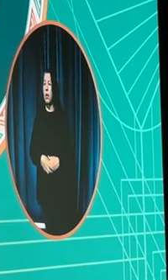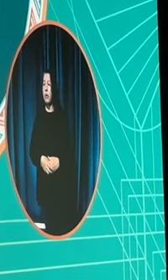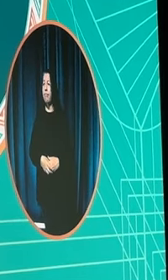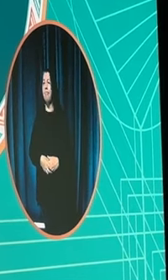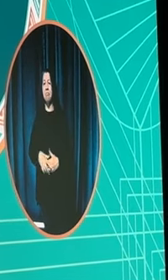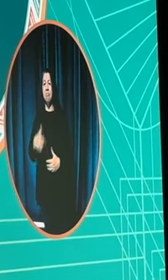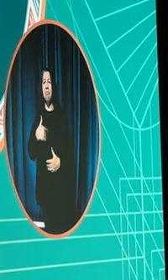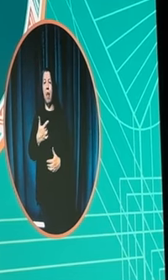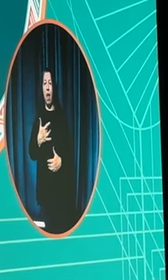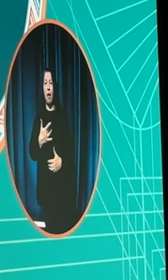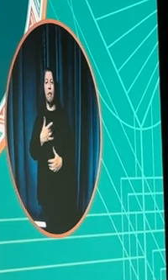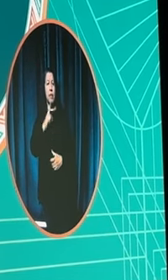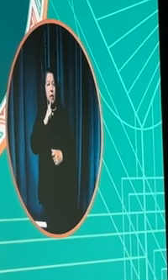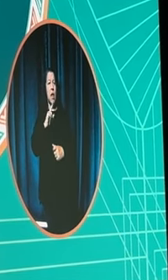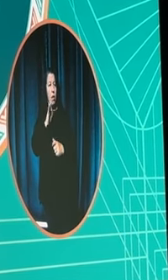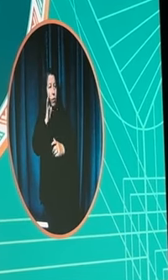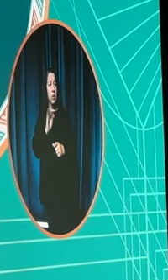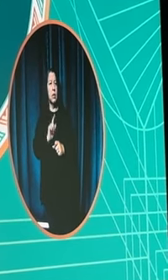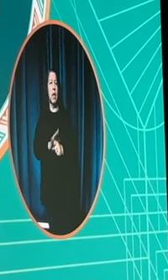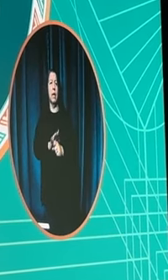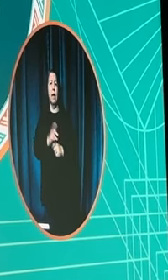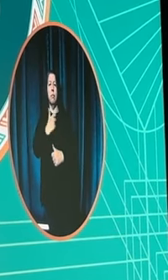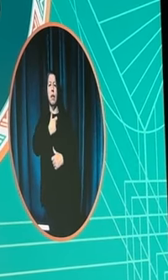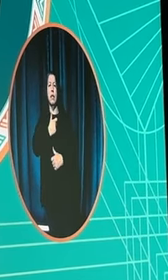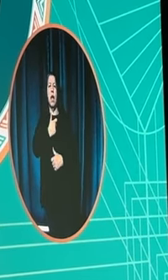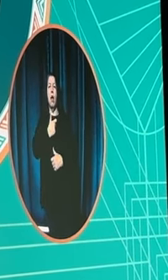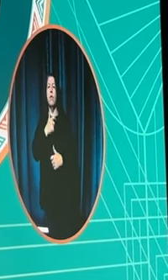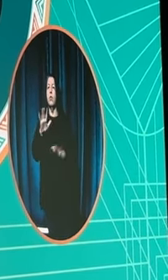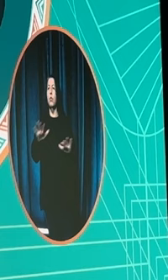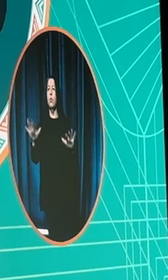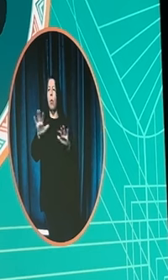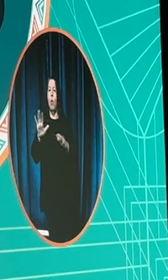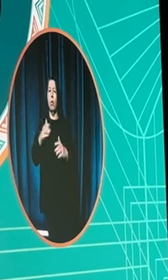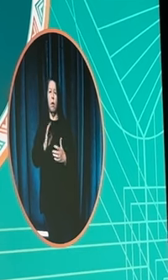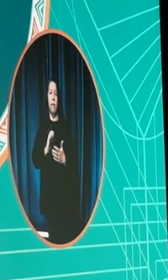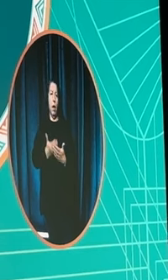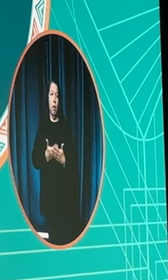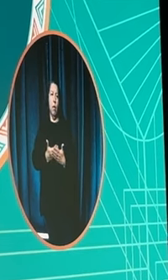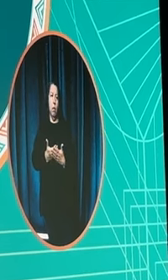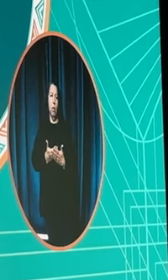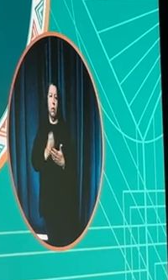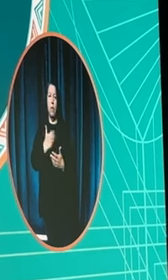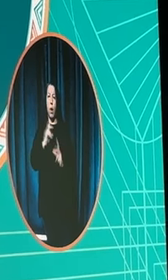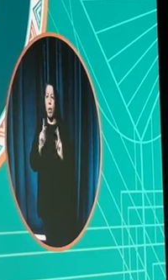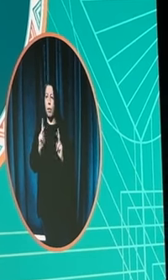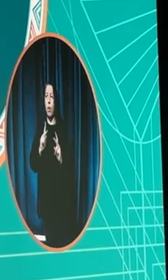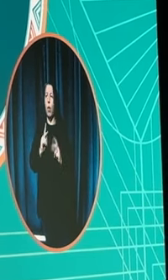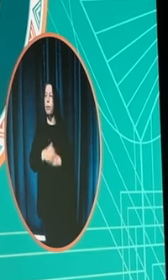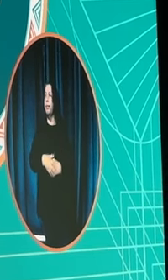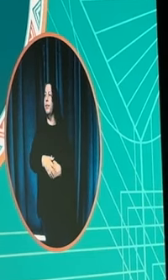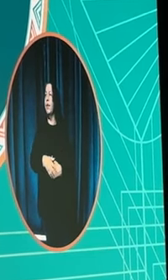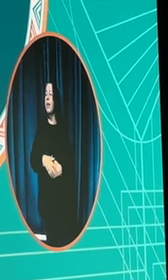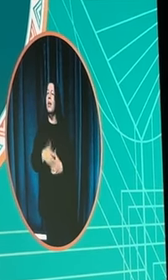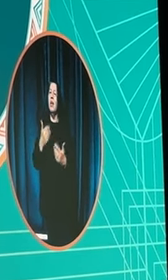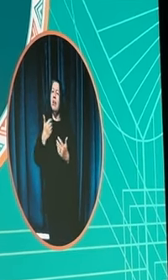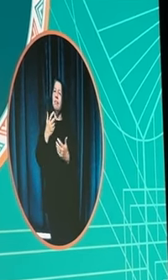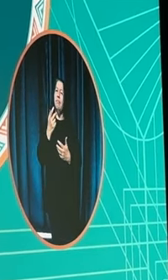I'm dedicating myself to Indian country. Now, we've had some tough discussions this